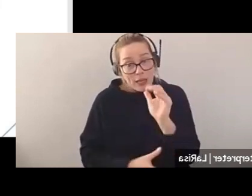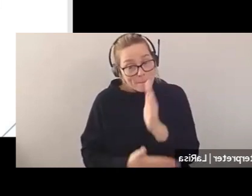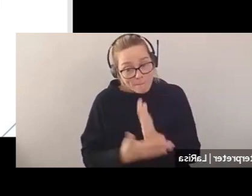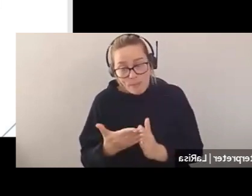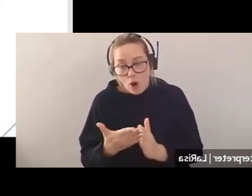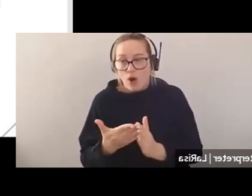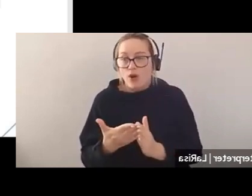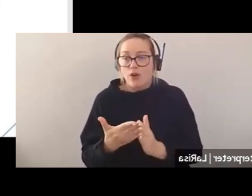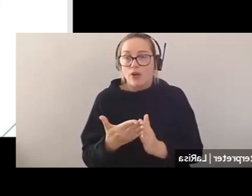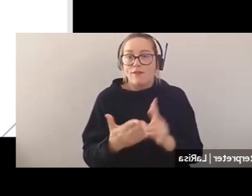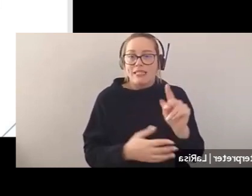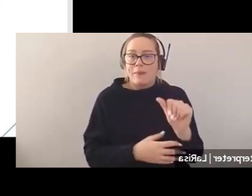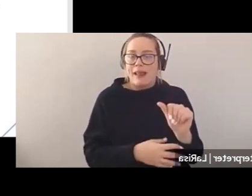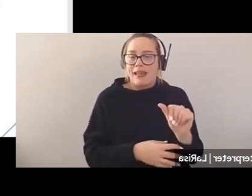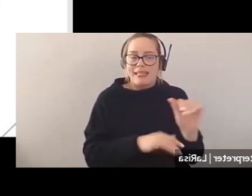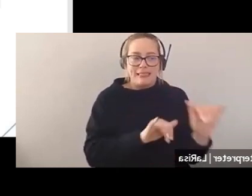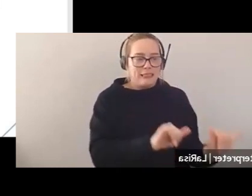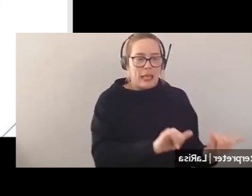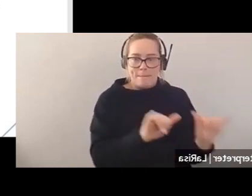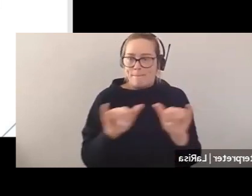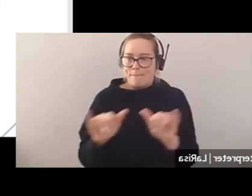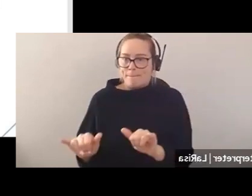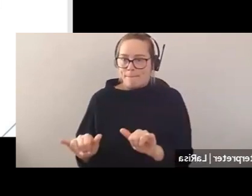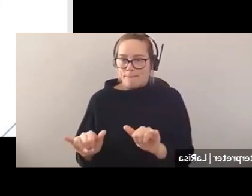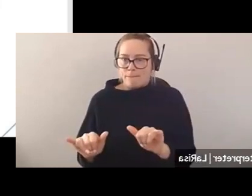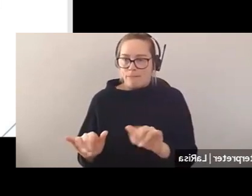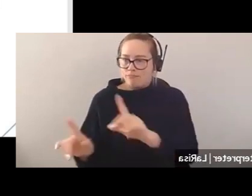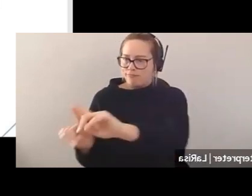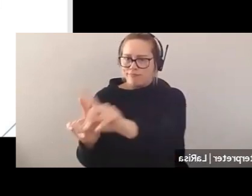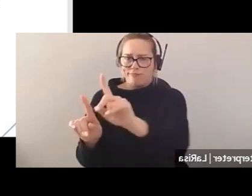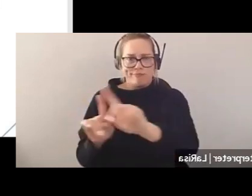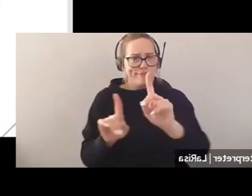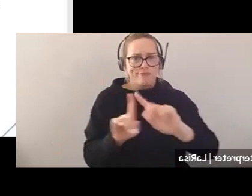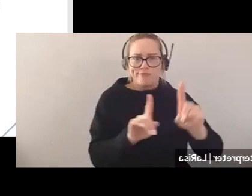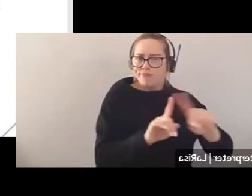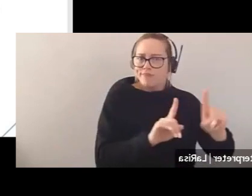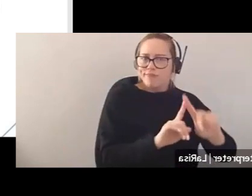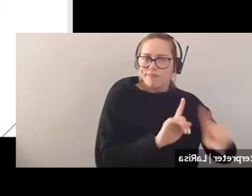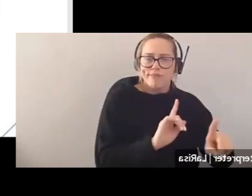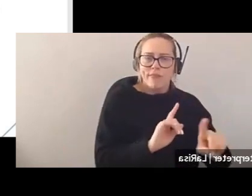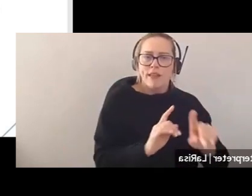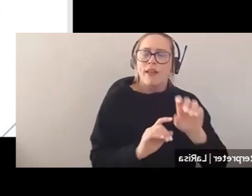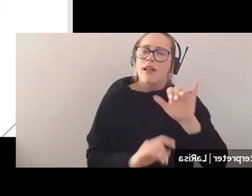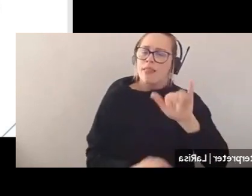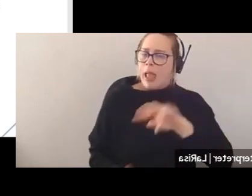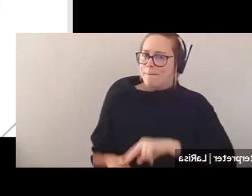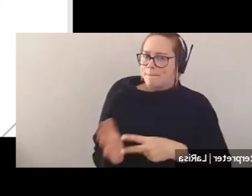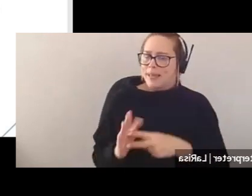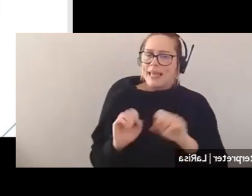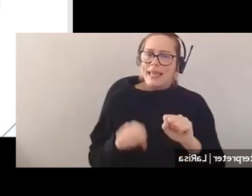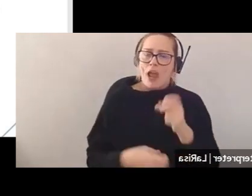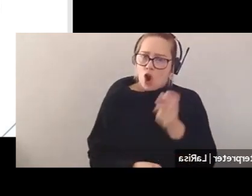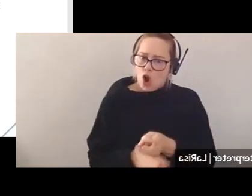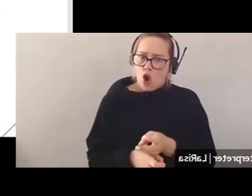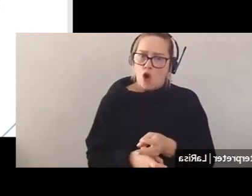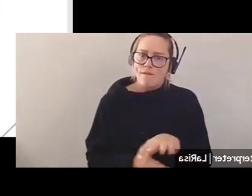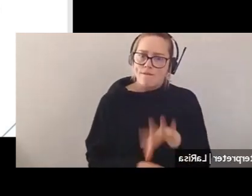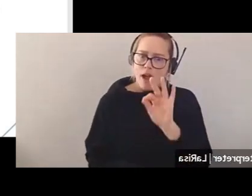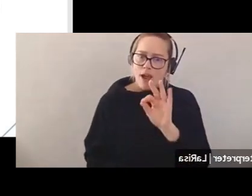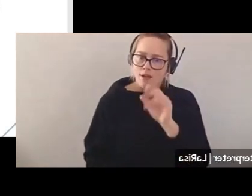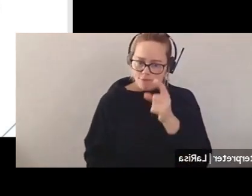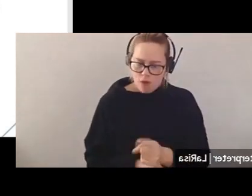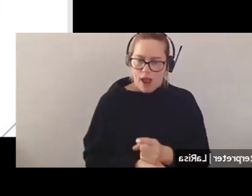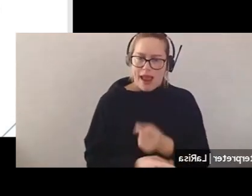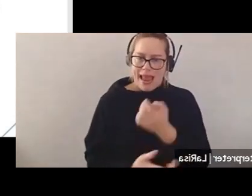of that is, not every disability and experience with disability will be the same. It can become a challenge to get